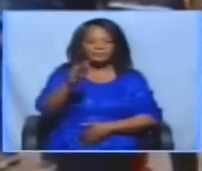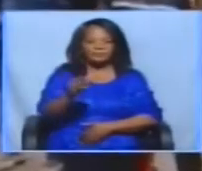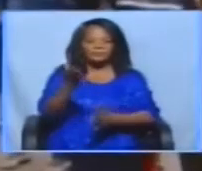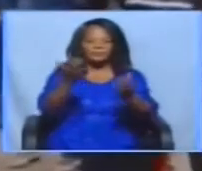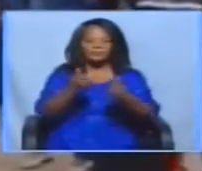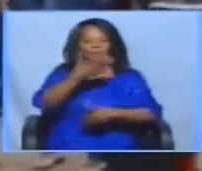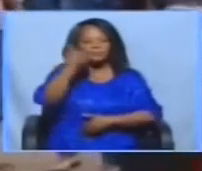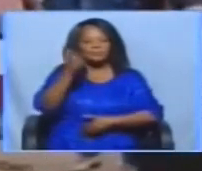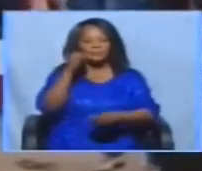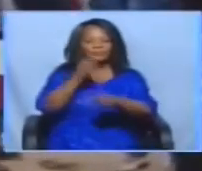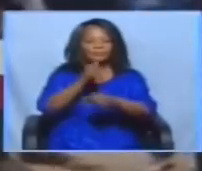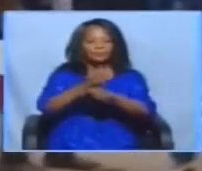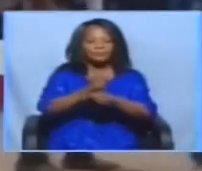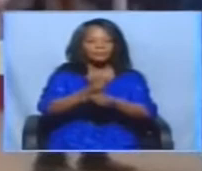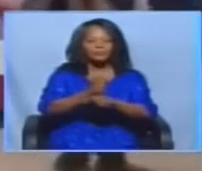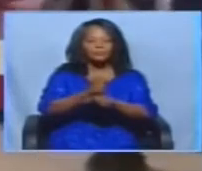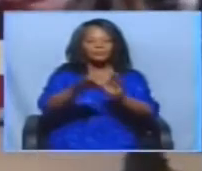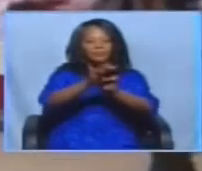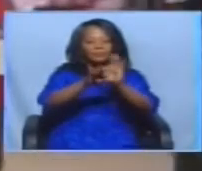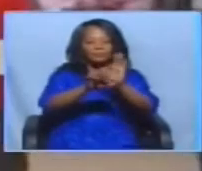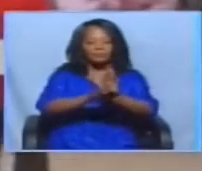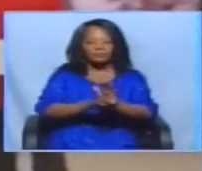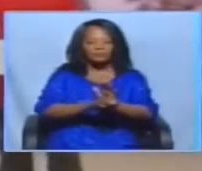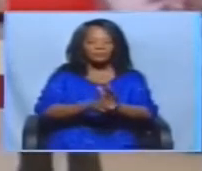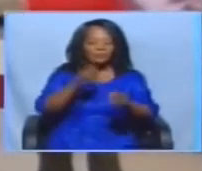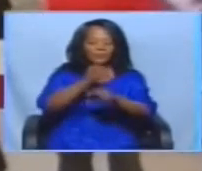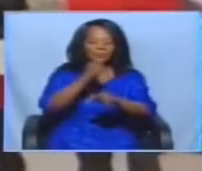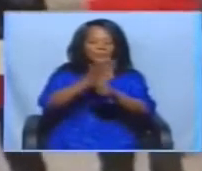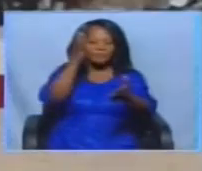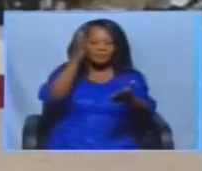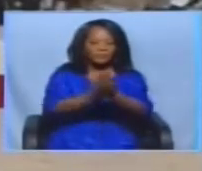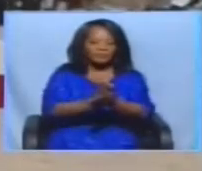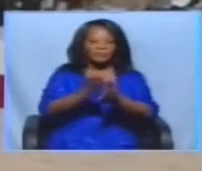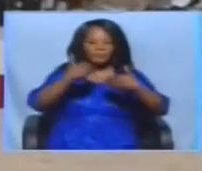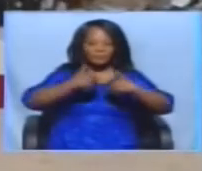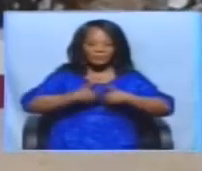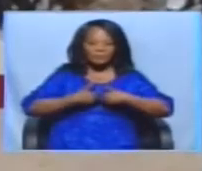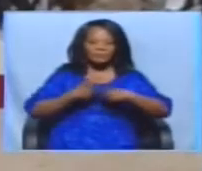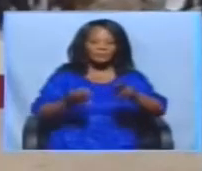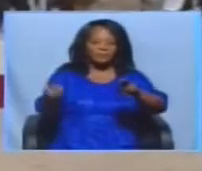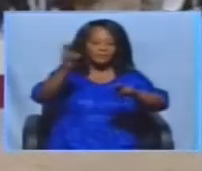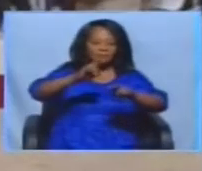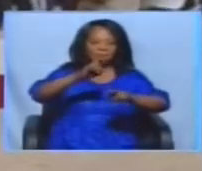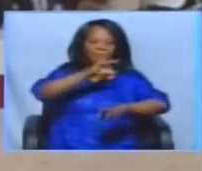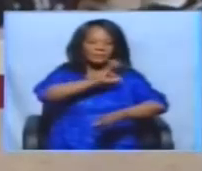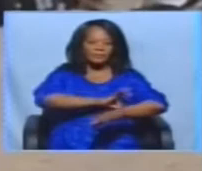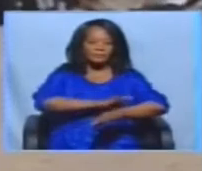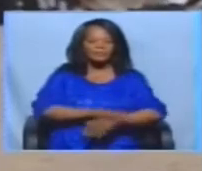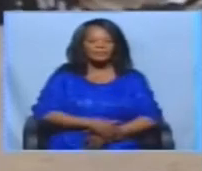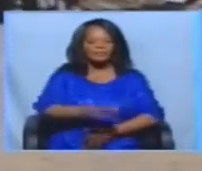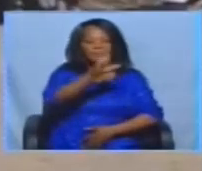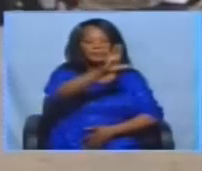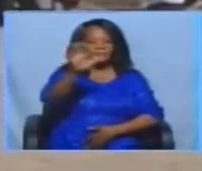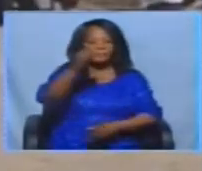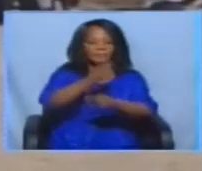working conditions. They've downed tools to press for a 35% increase in their salaries. About 500